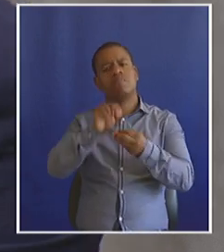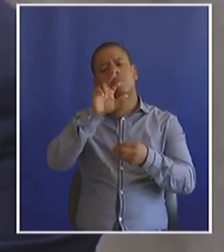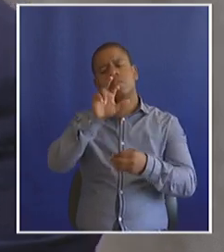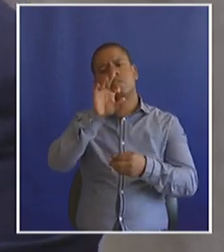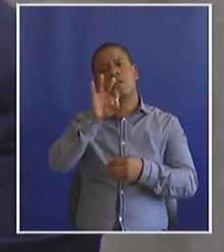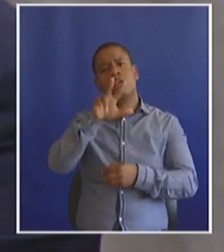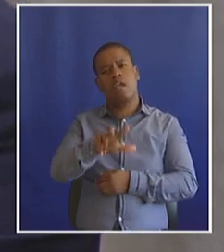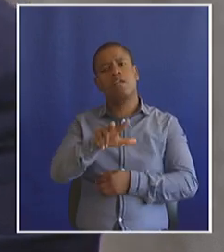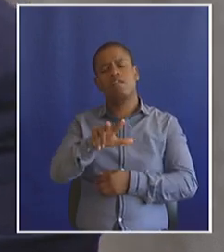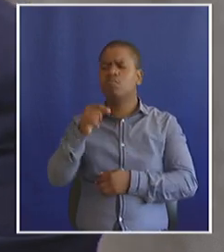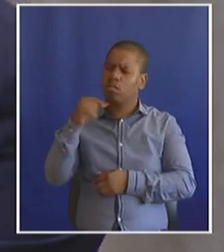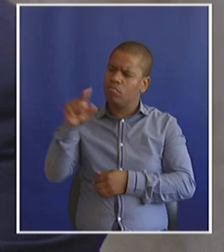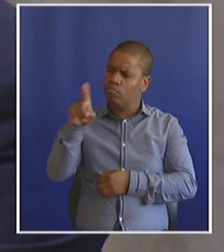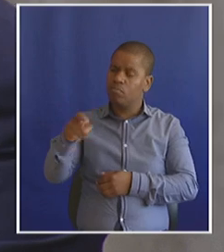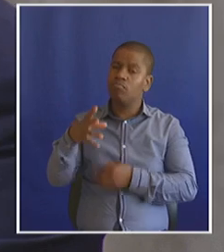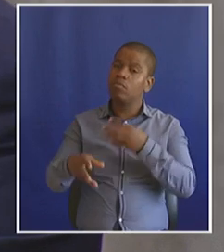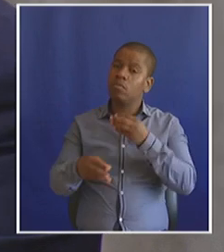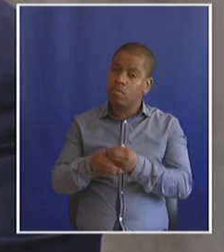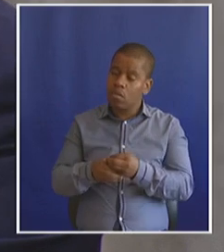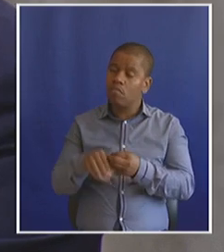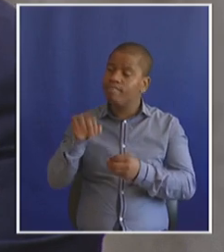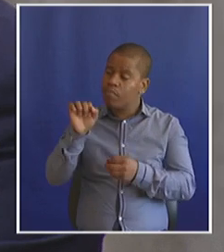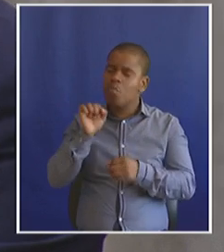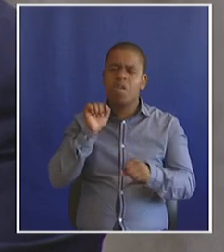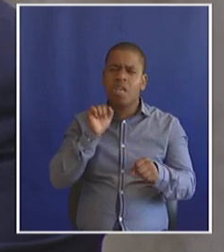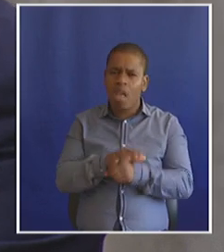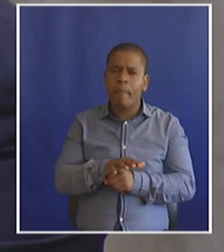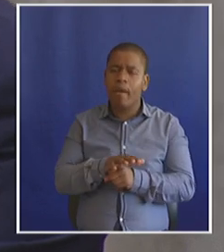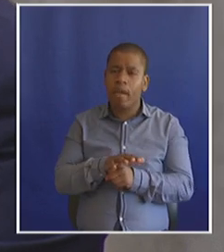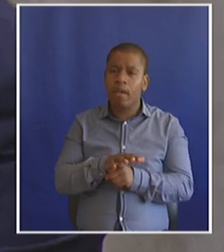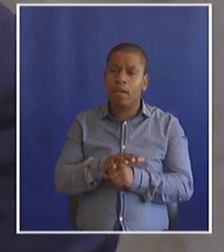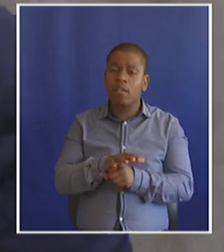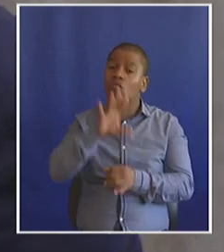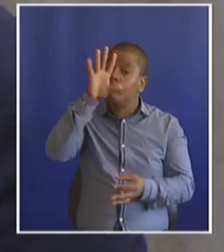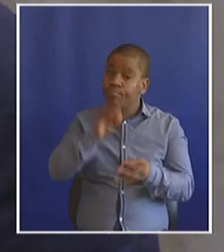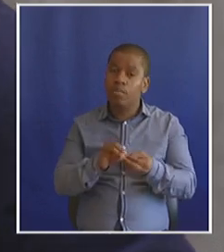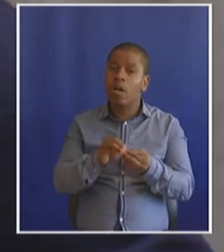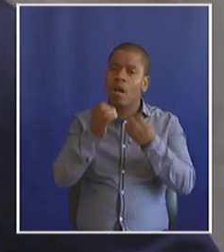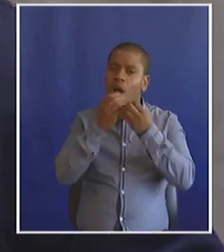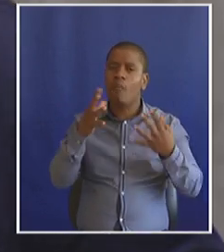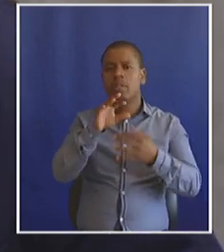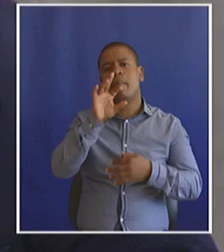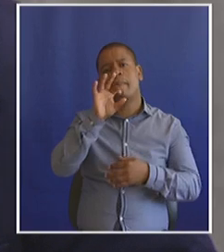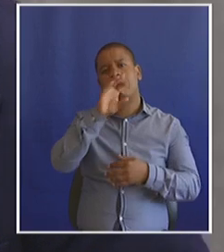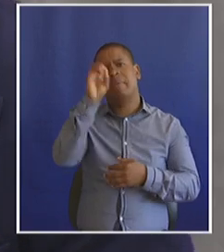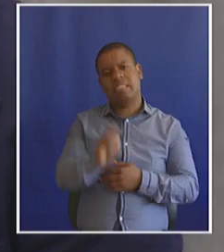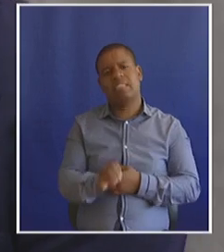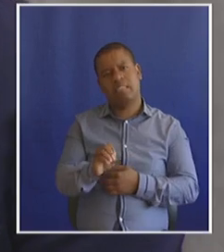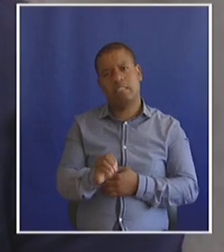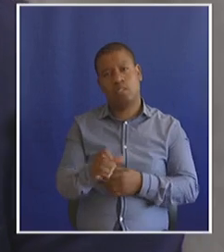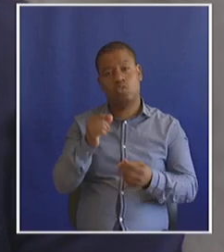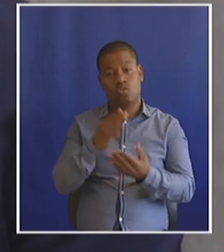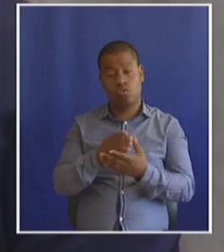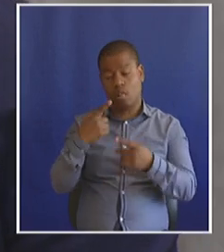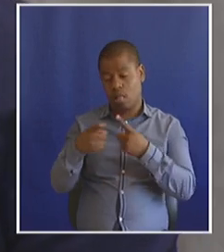to know from the Minister what impact, to what percentage that managed to manage the